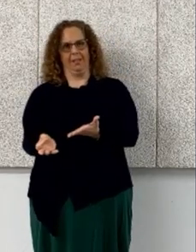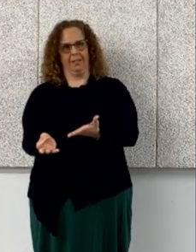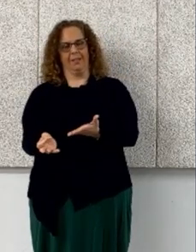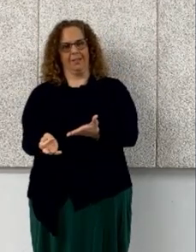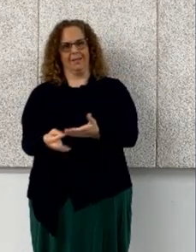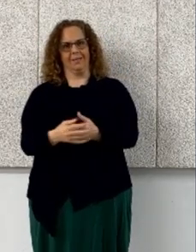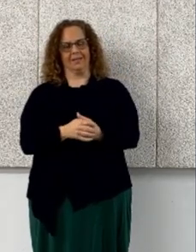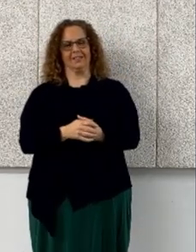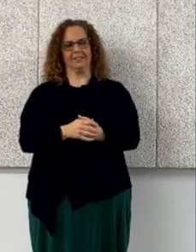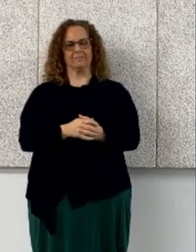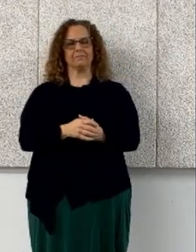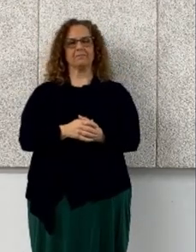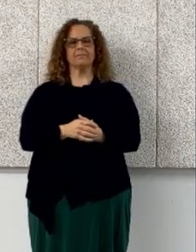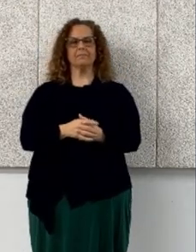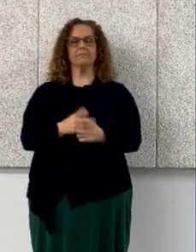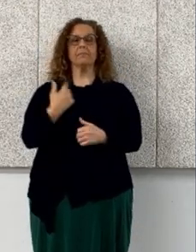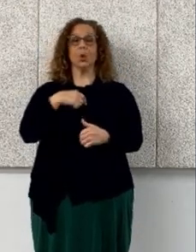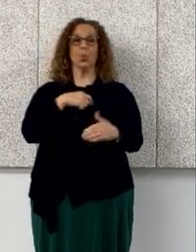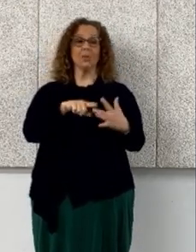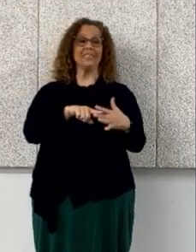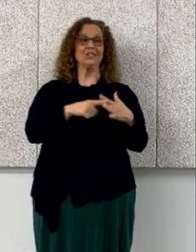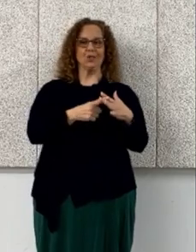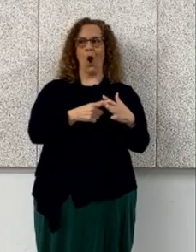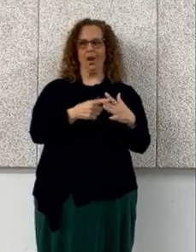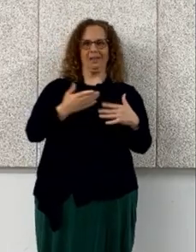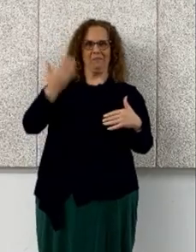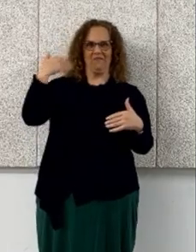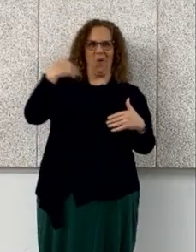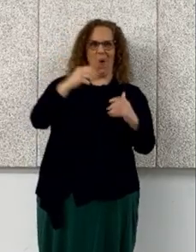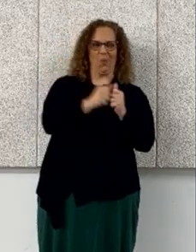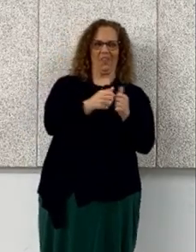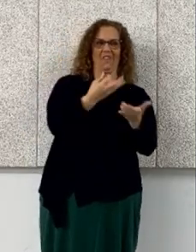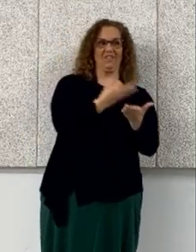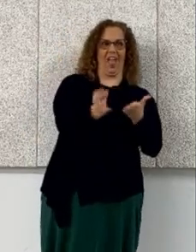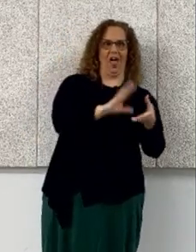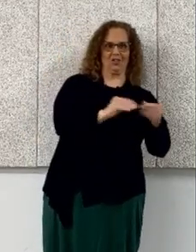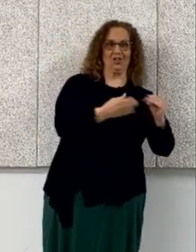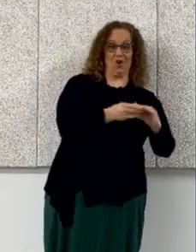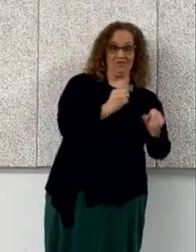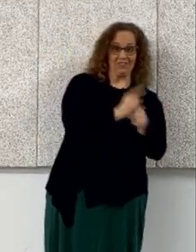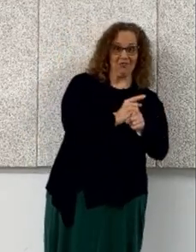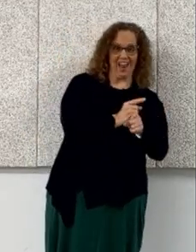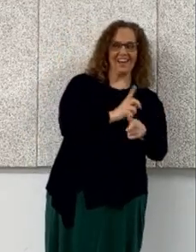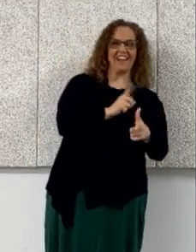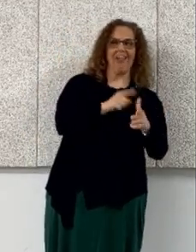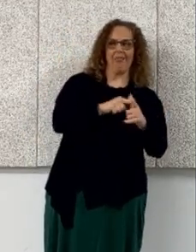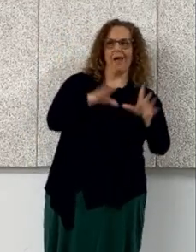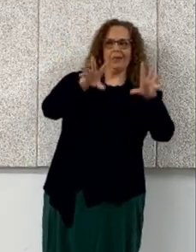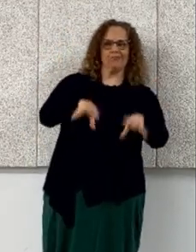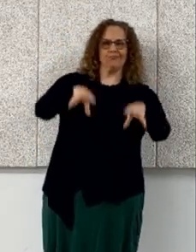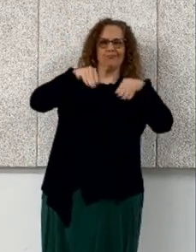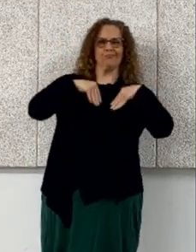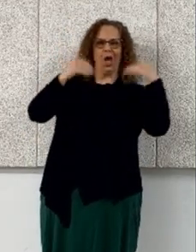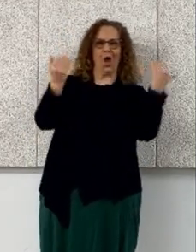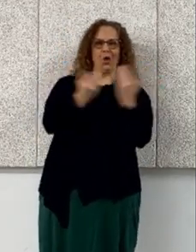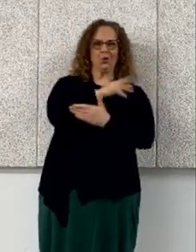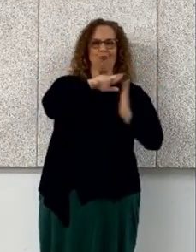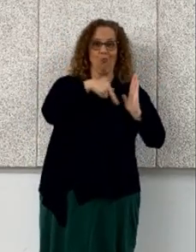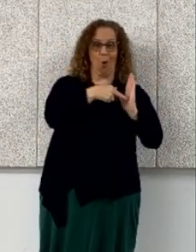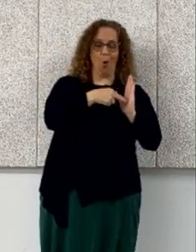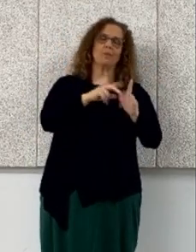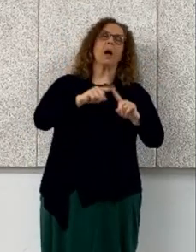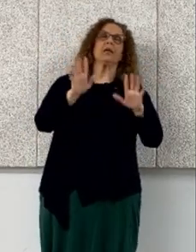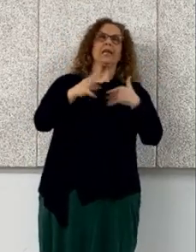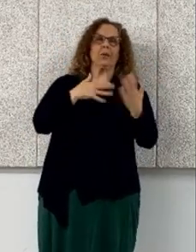And you know, we all started with our sort of failure stories yes. that led us into these roles, and yeah. And so anyway,